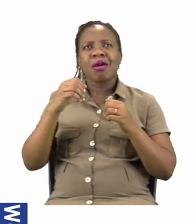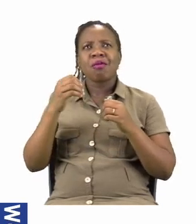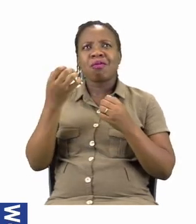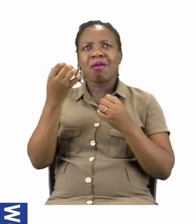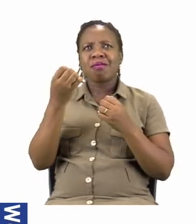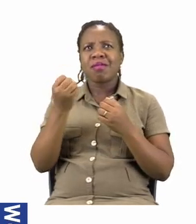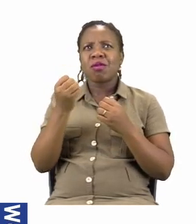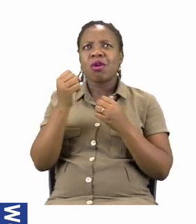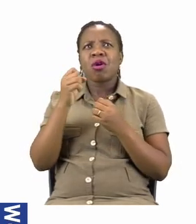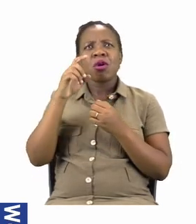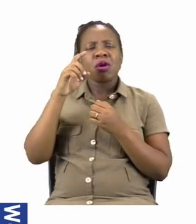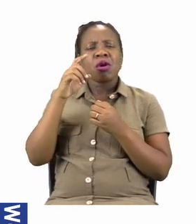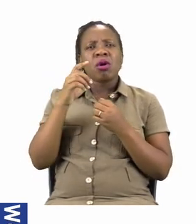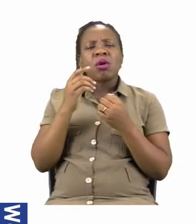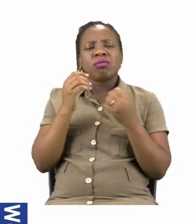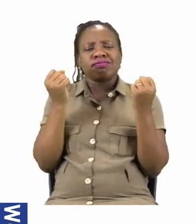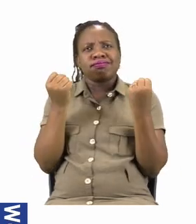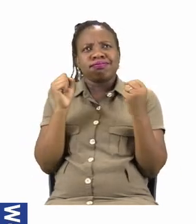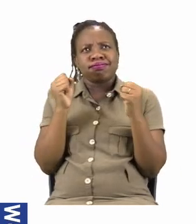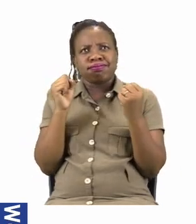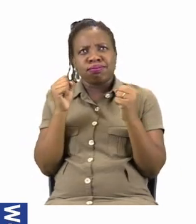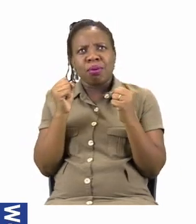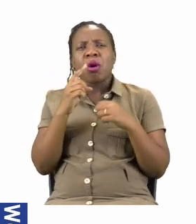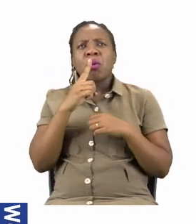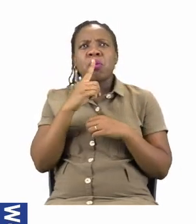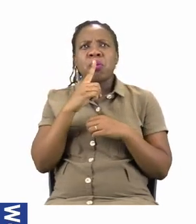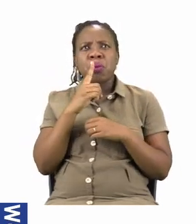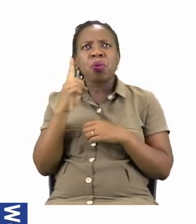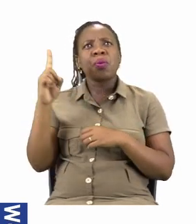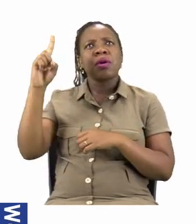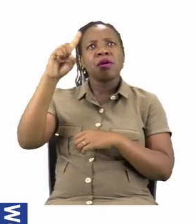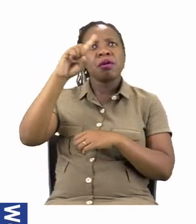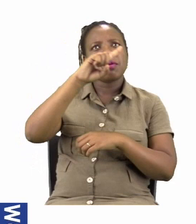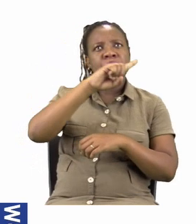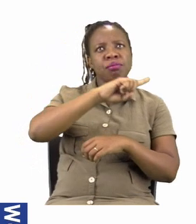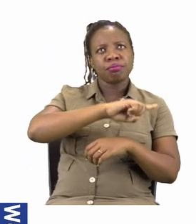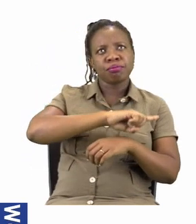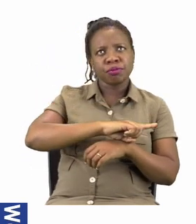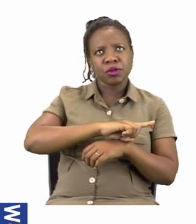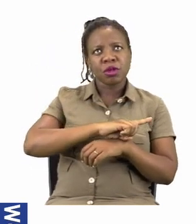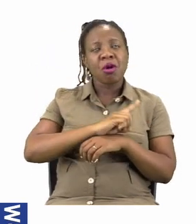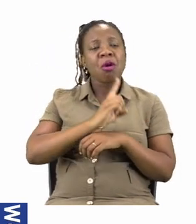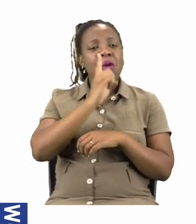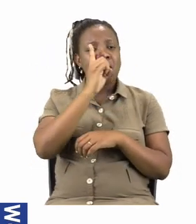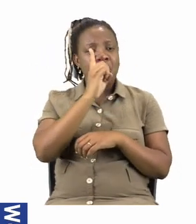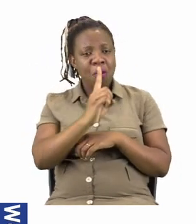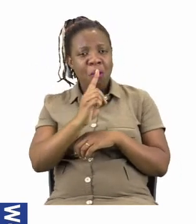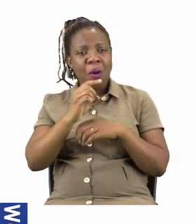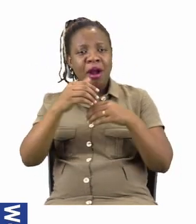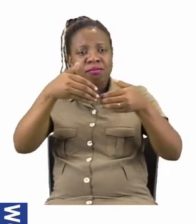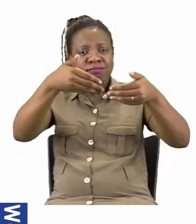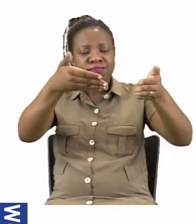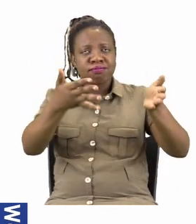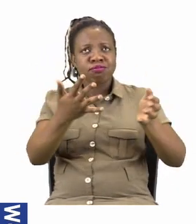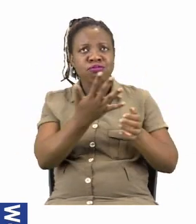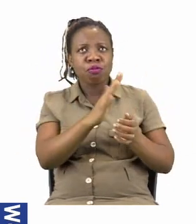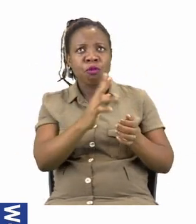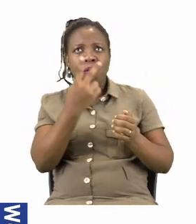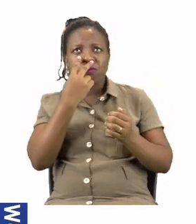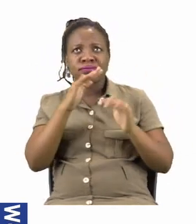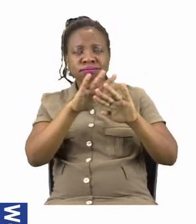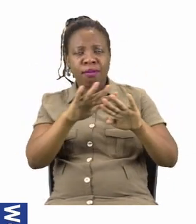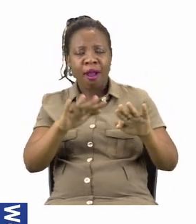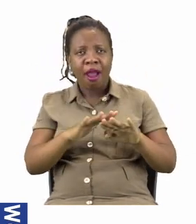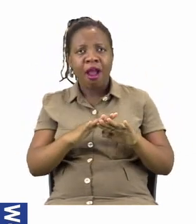pools make its own waves. All the children try to surf the waves.